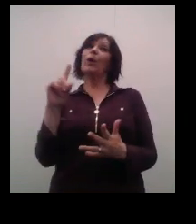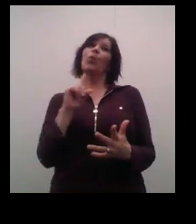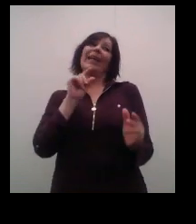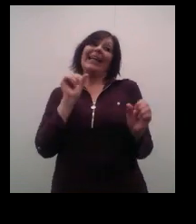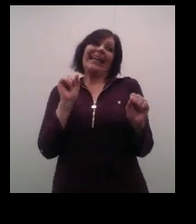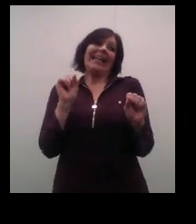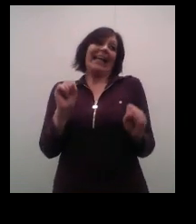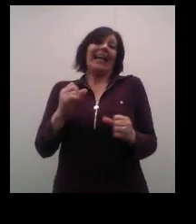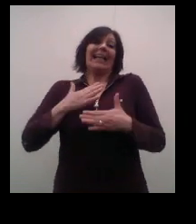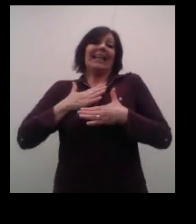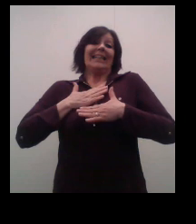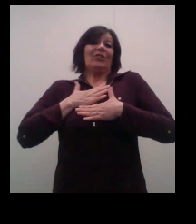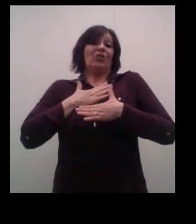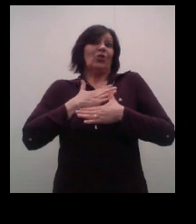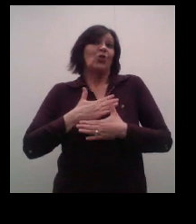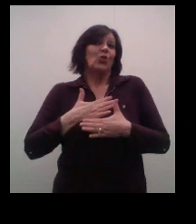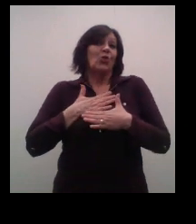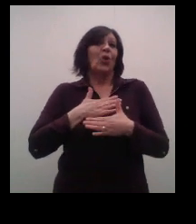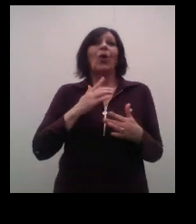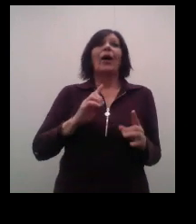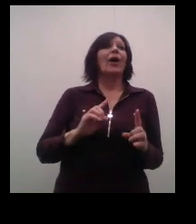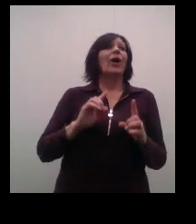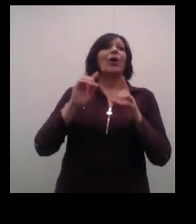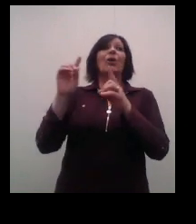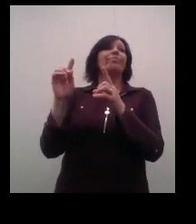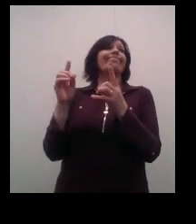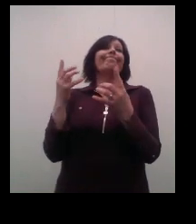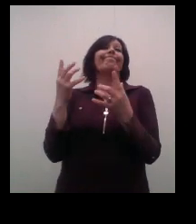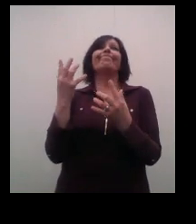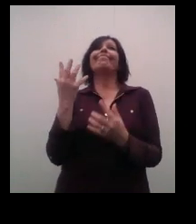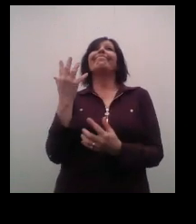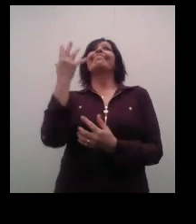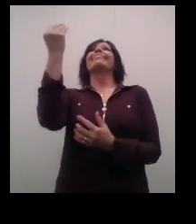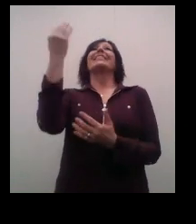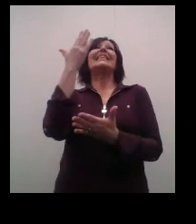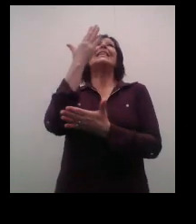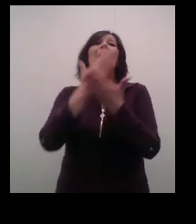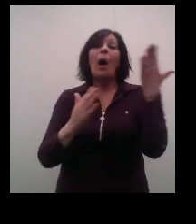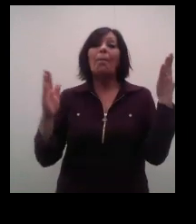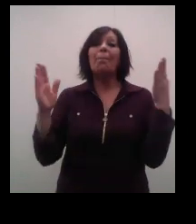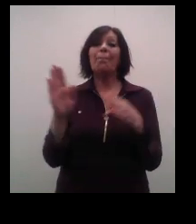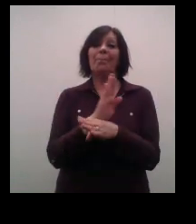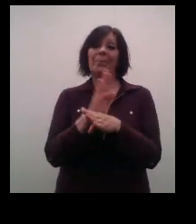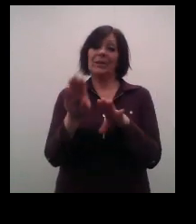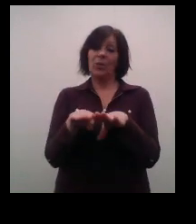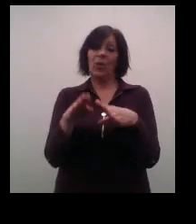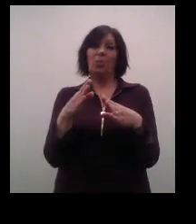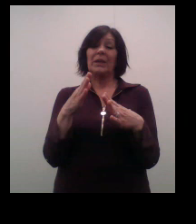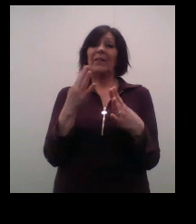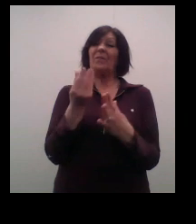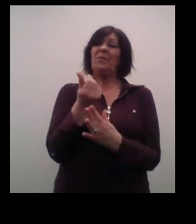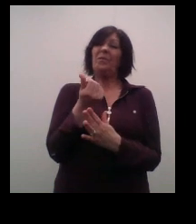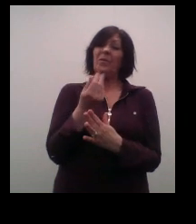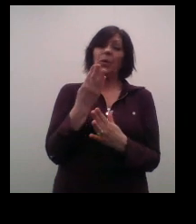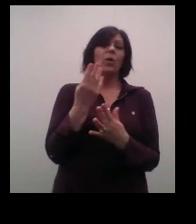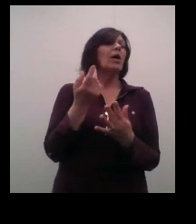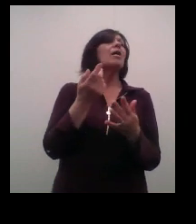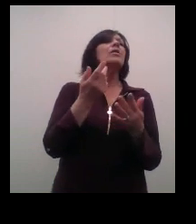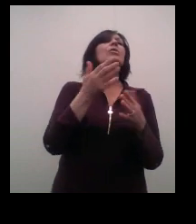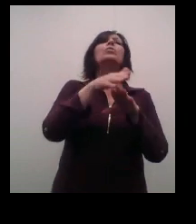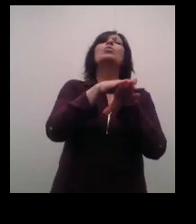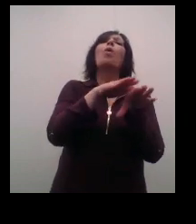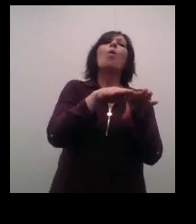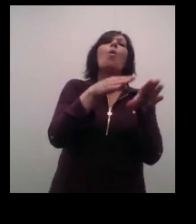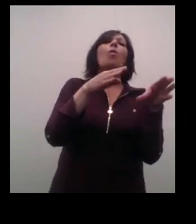to enjoy going to, getting to some businesses open. And so, again, everything that we